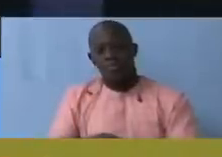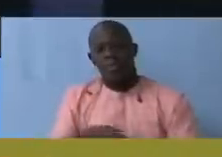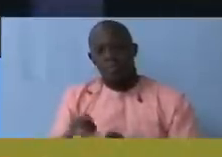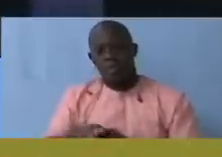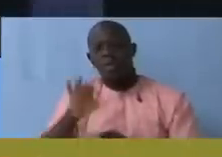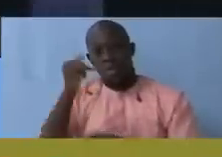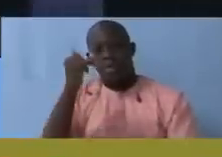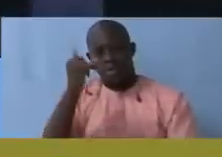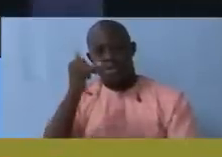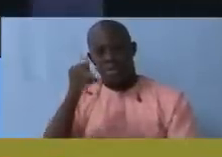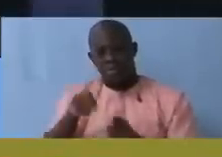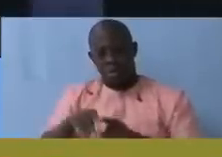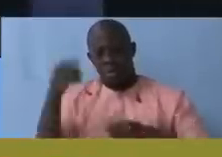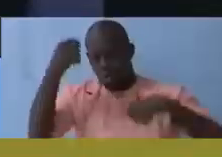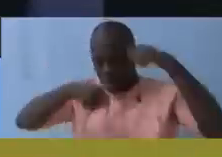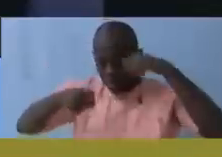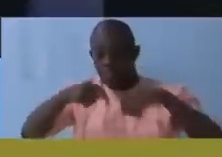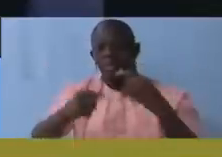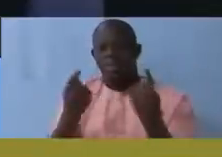Exactly.